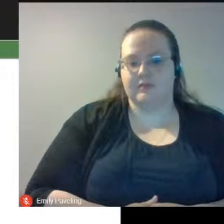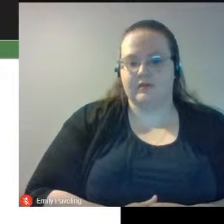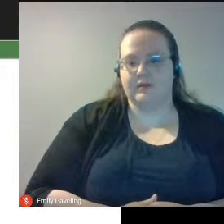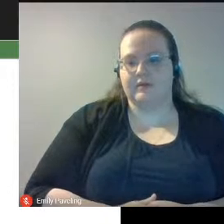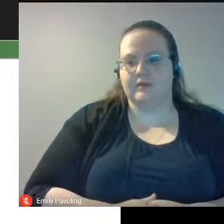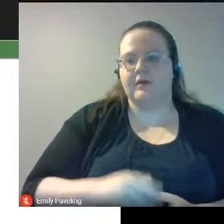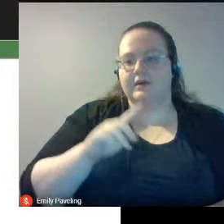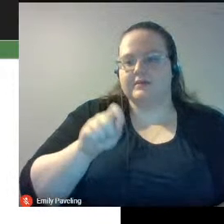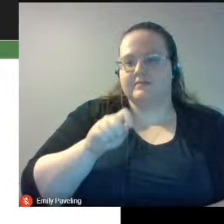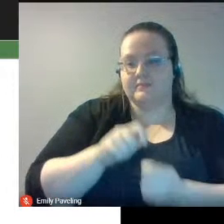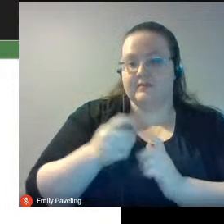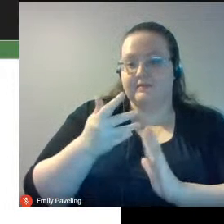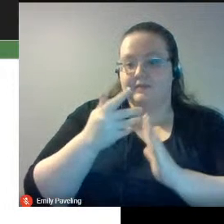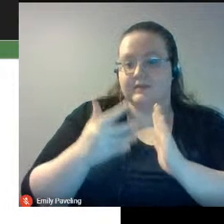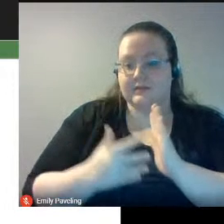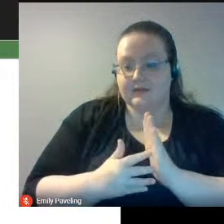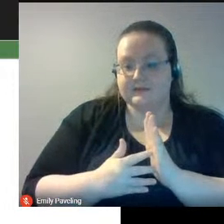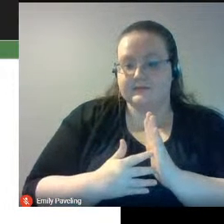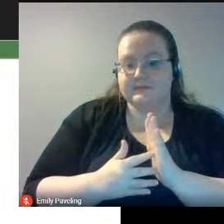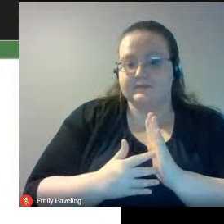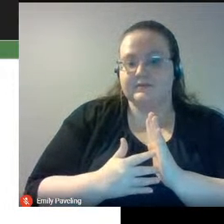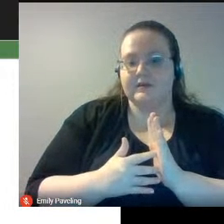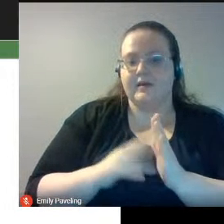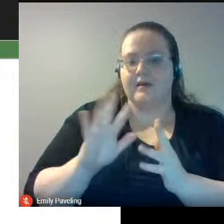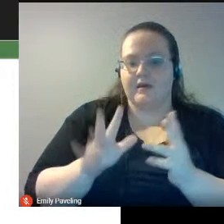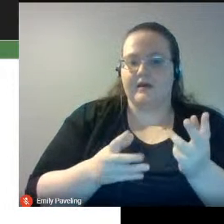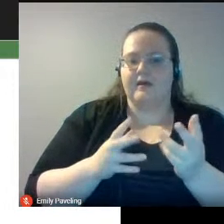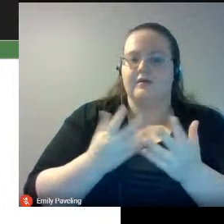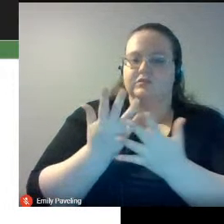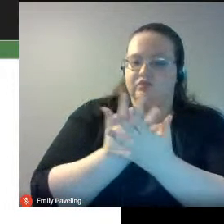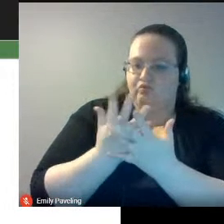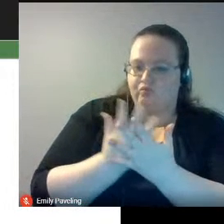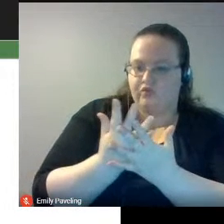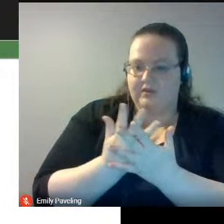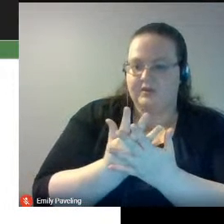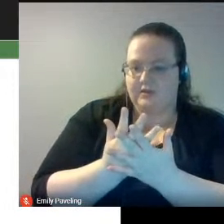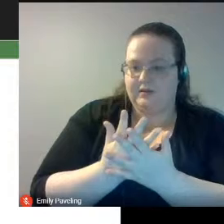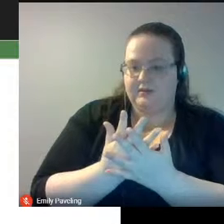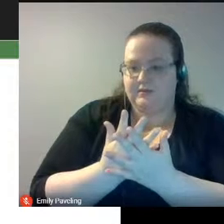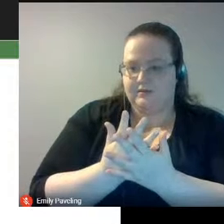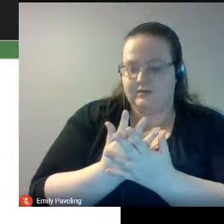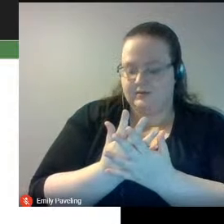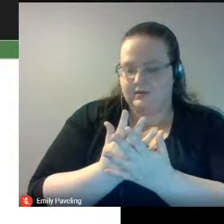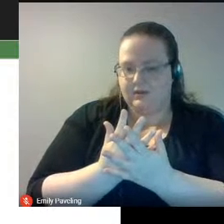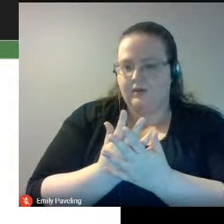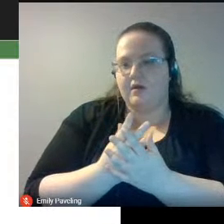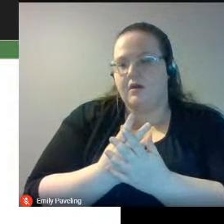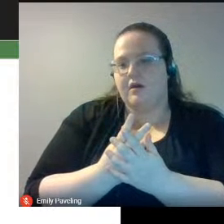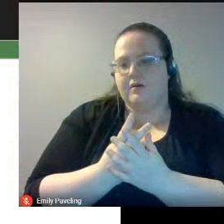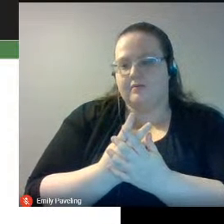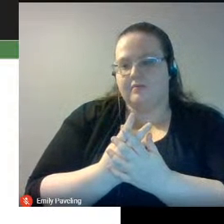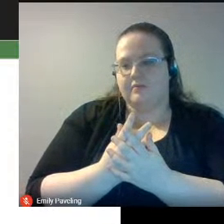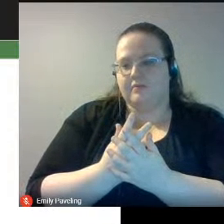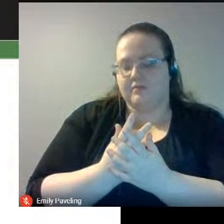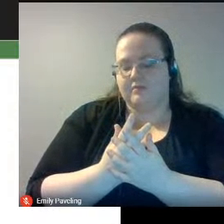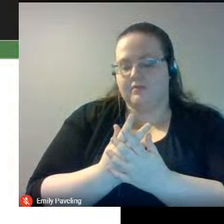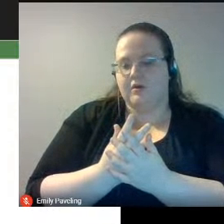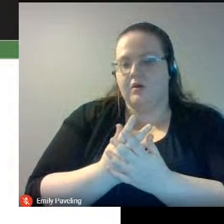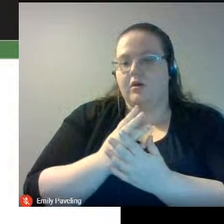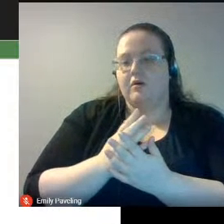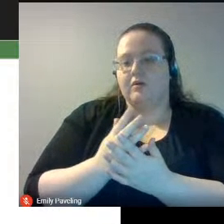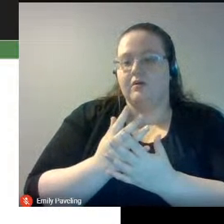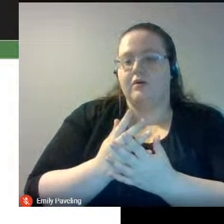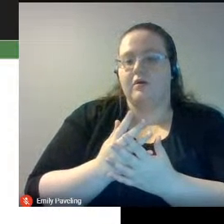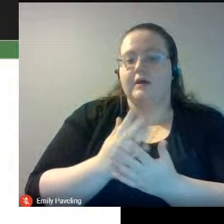epidemiologists here at Halton Region Public Health. Screening of students will be done by parents at home with some active screening at